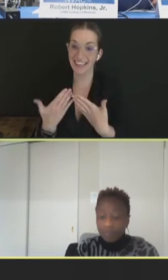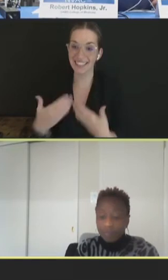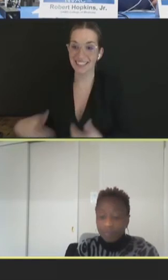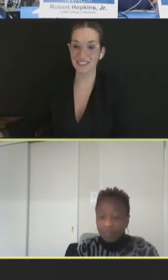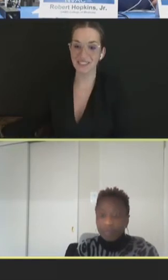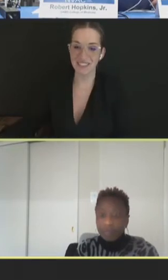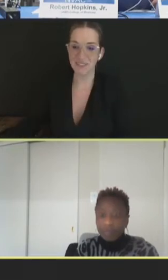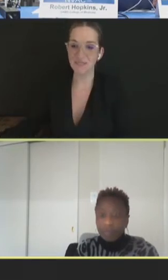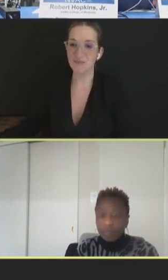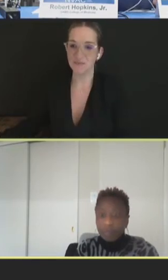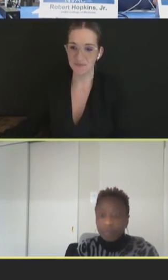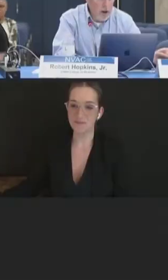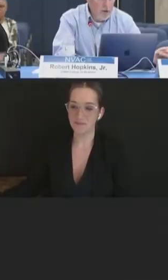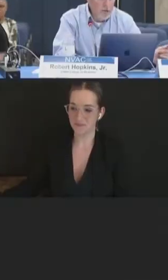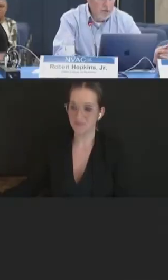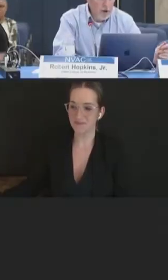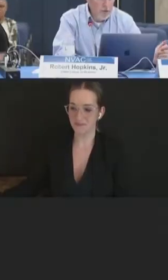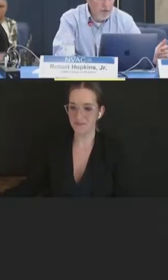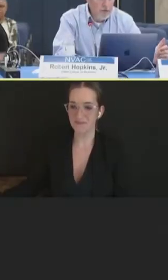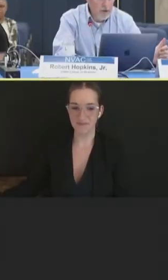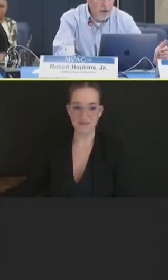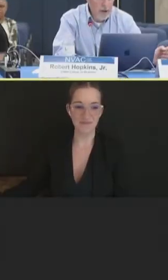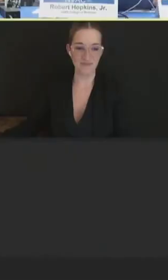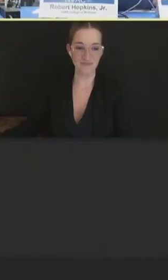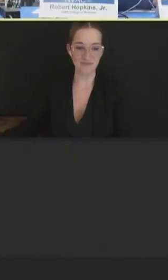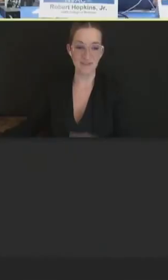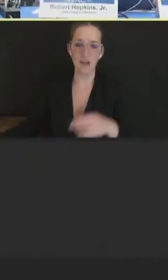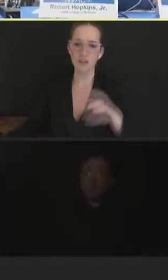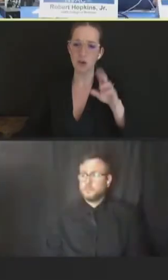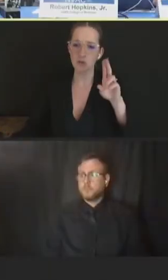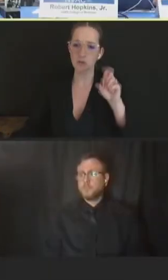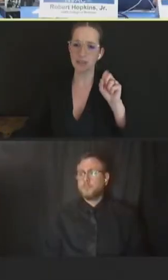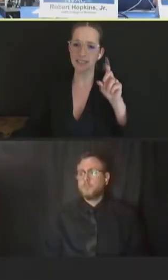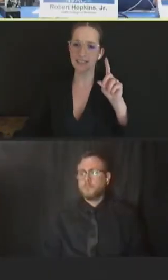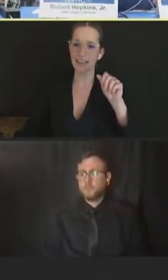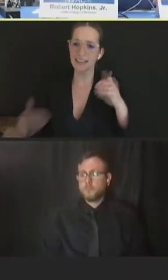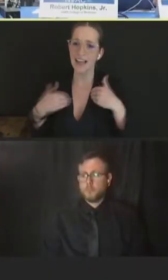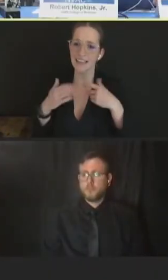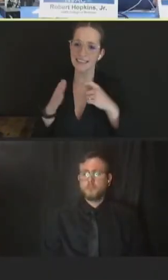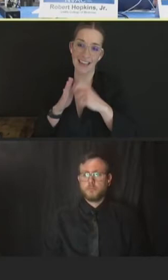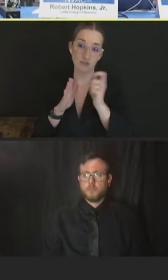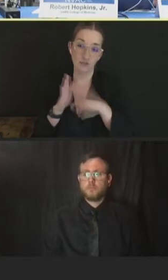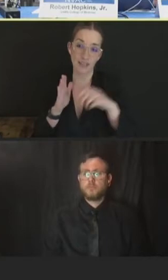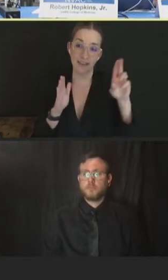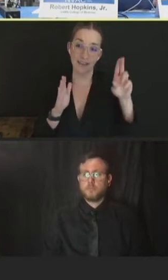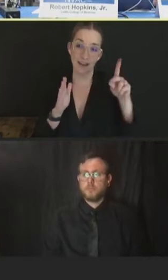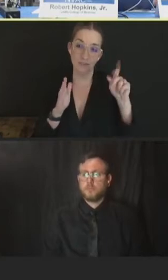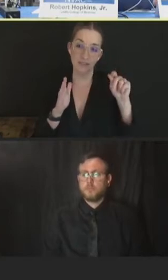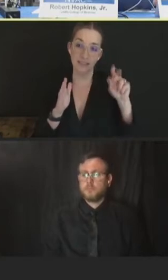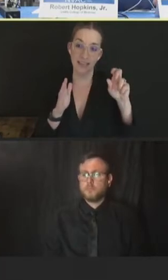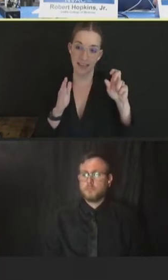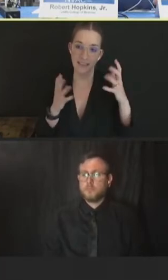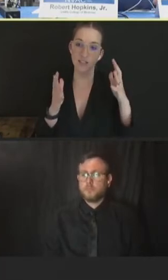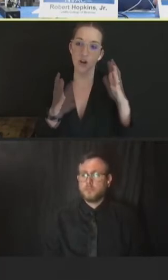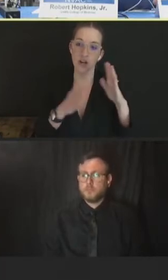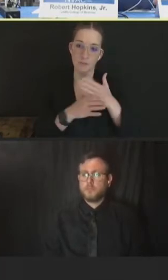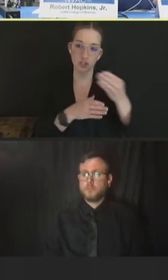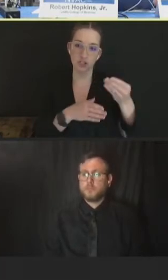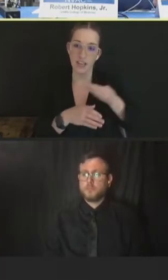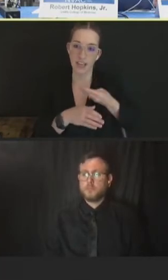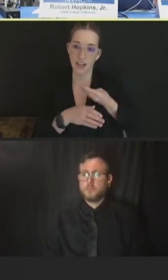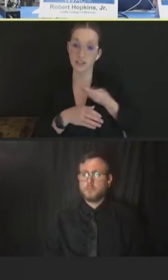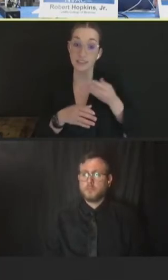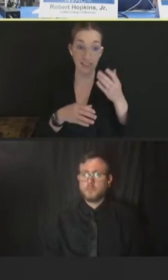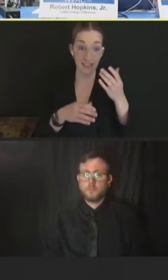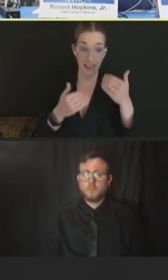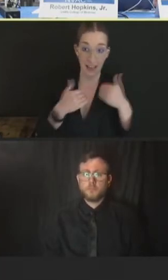Thank you very much. I understand USDA has a written update that has been shared. Is there a